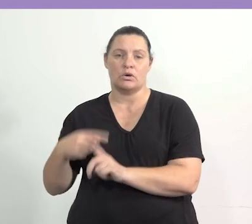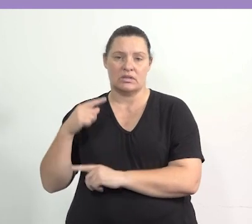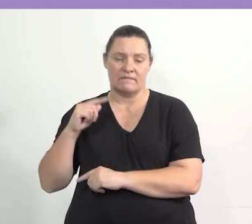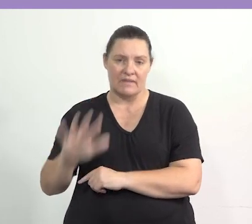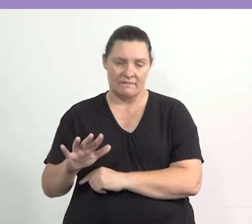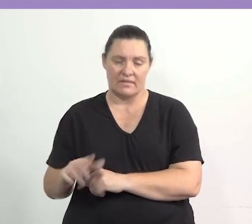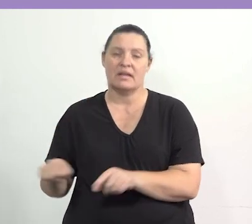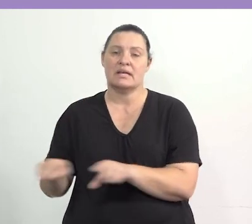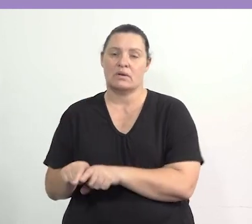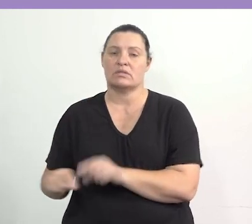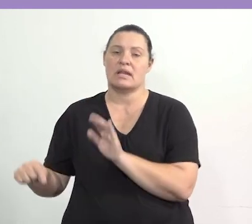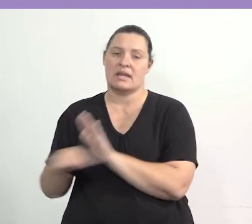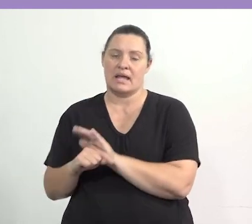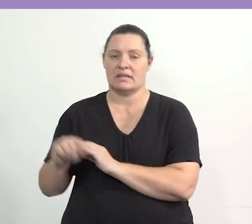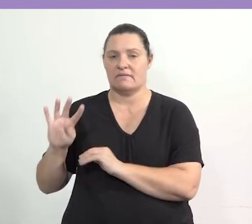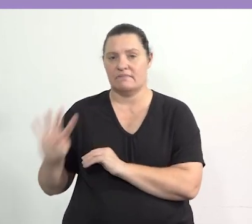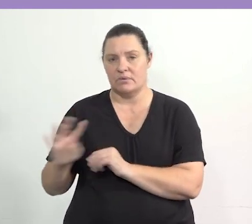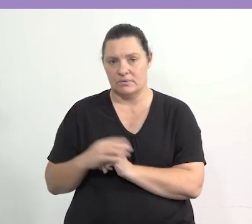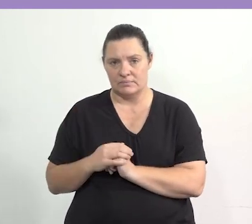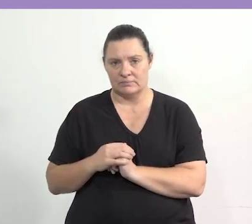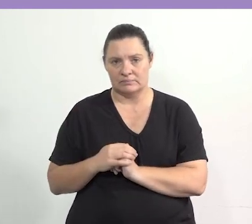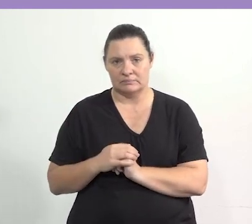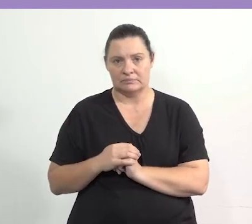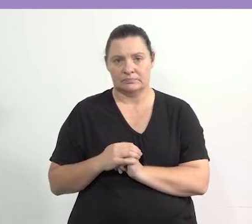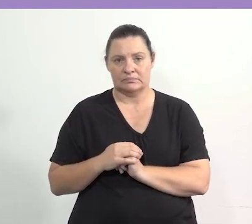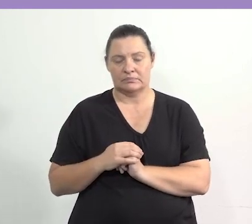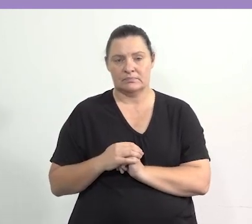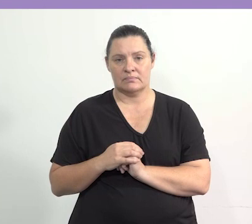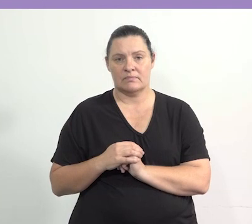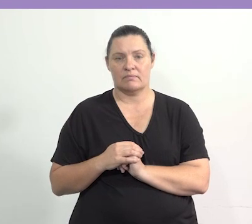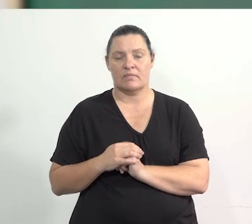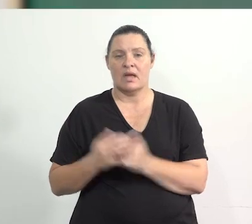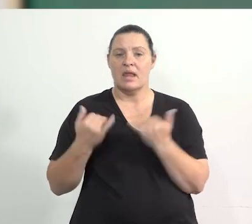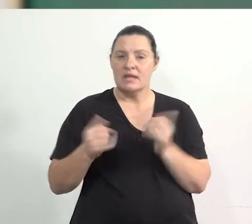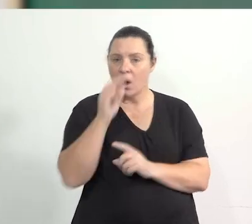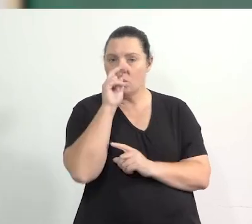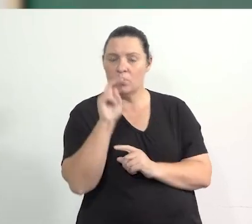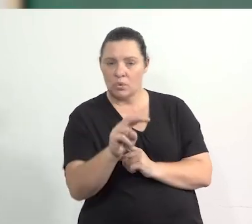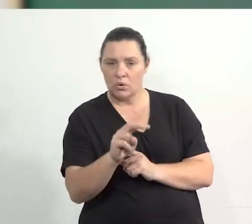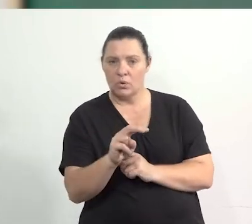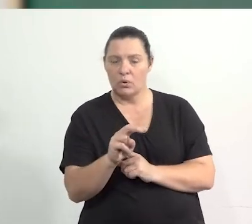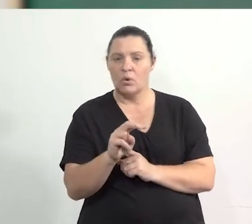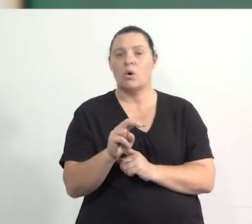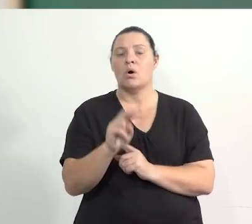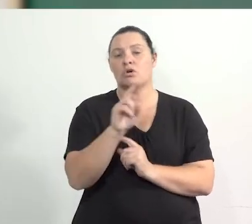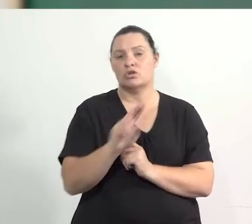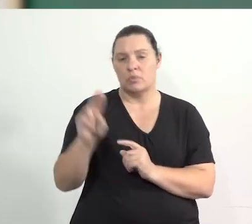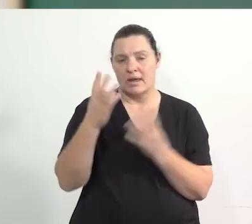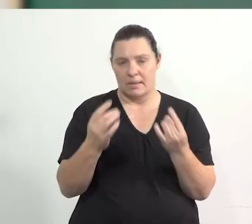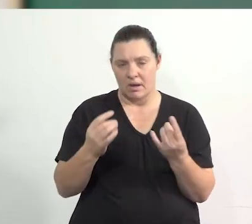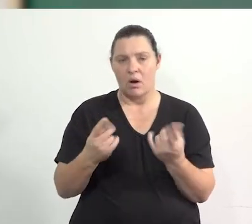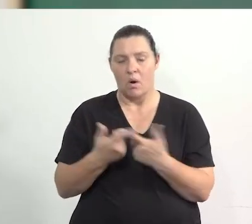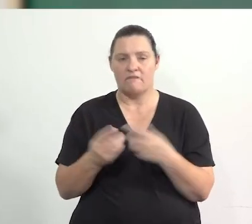a positive 5 is equals to a negative 4. Let's look at square numbers